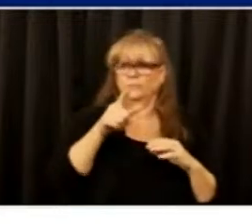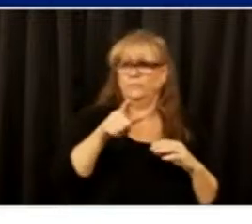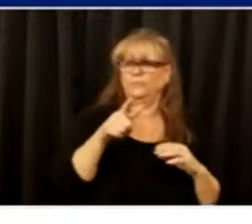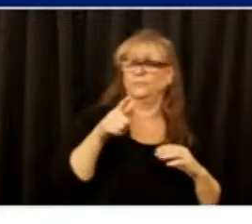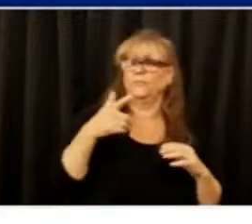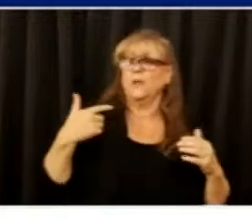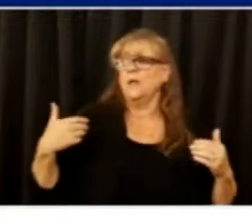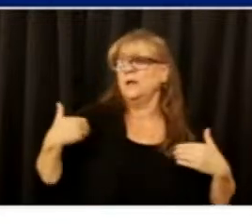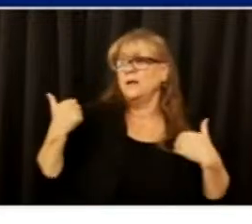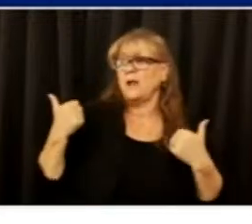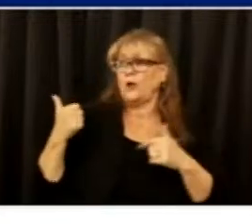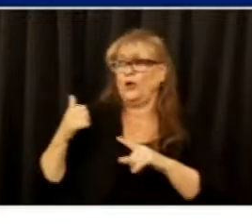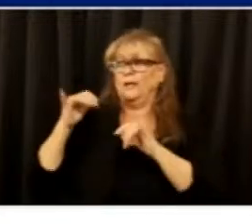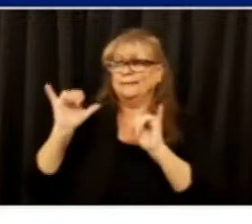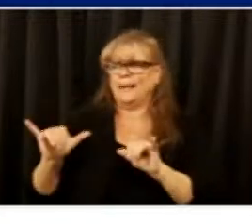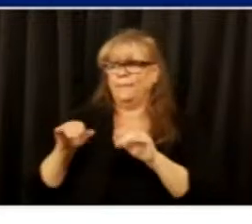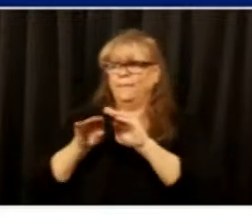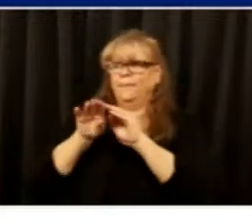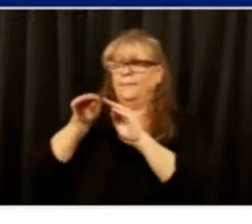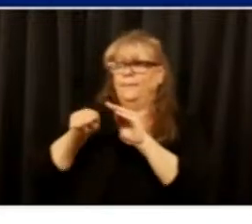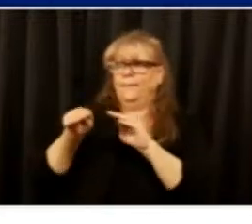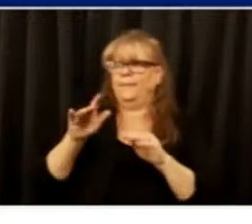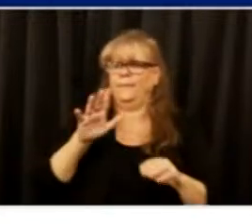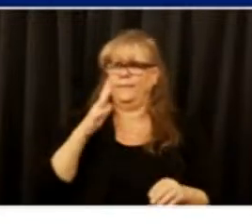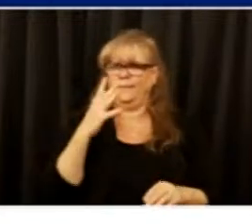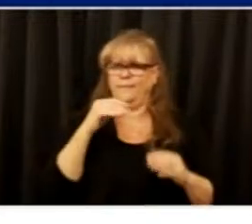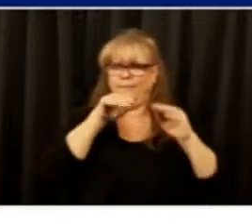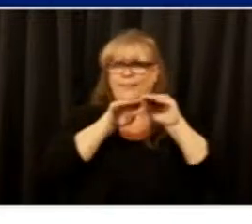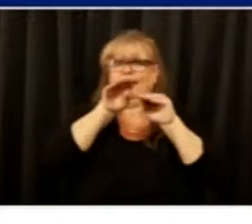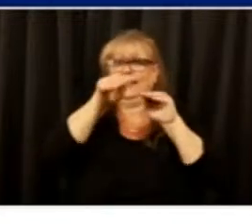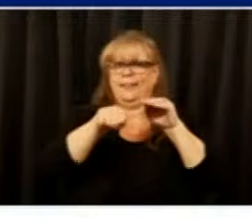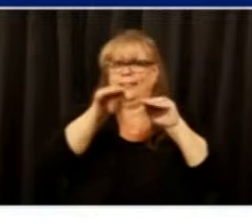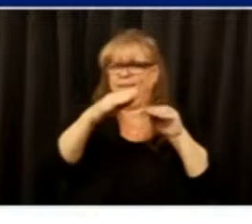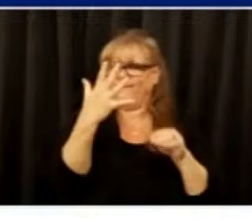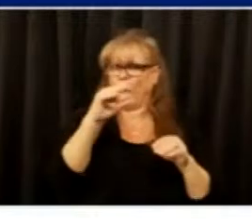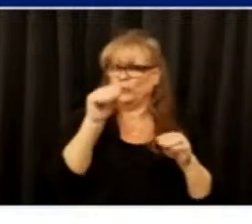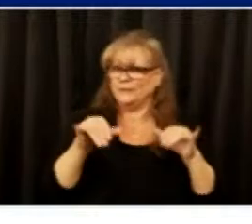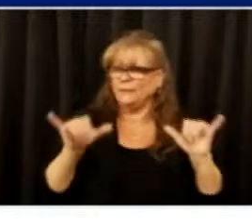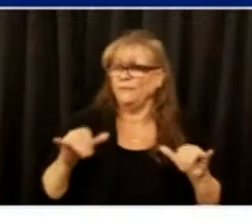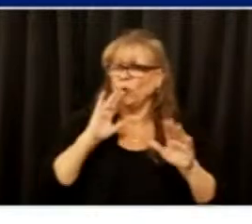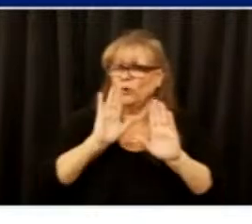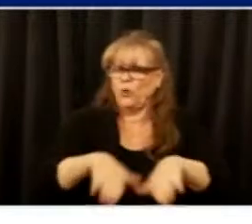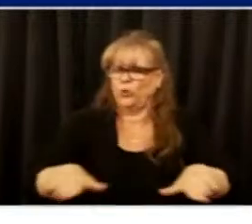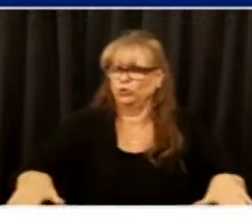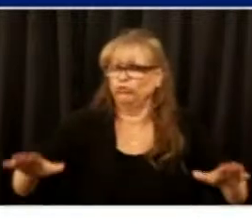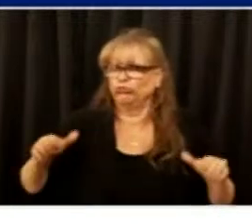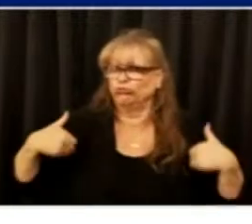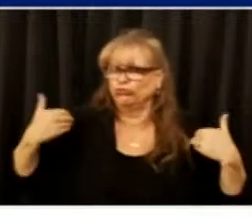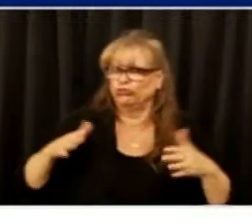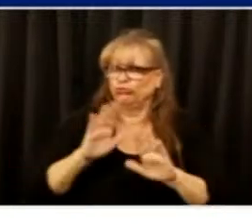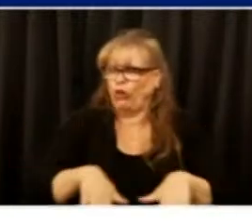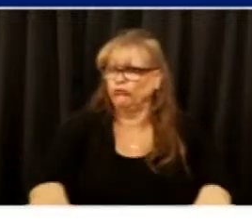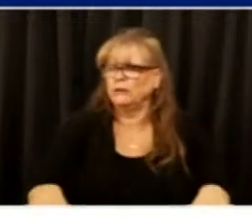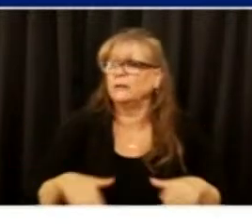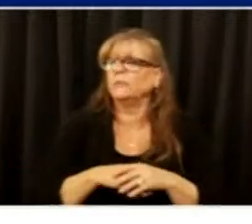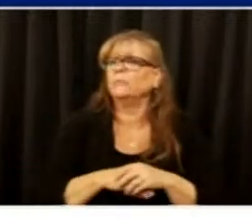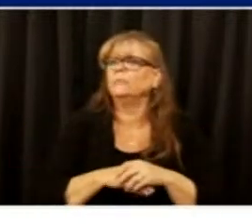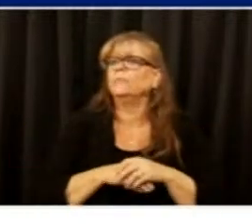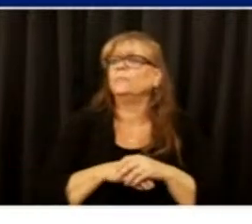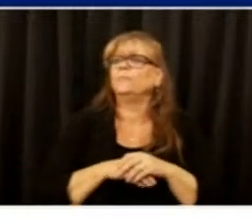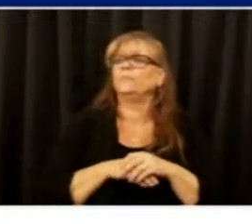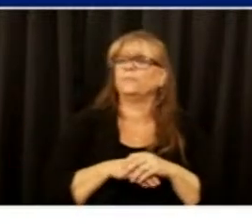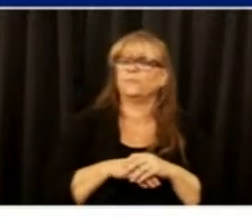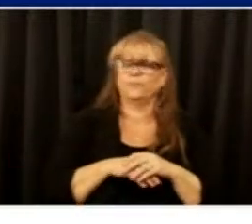to me, this means that we're really seeing cases go undetected in our pediatric population, meaning that we're really not detecting as